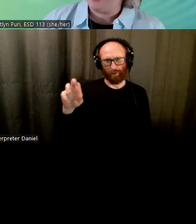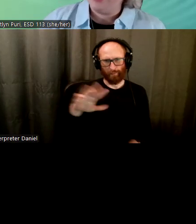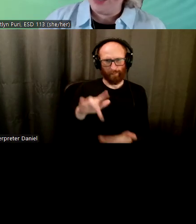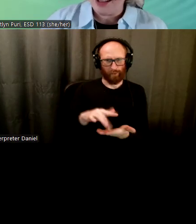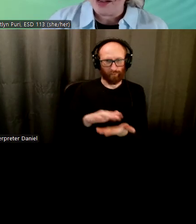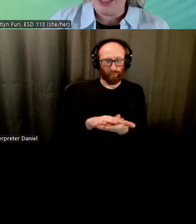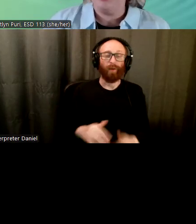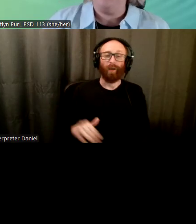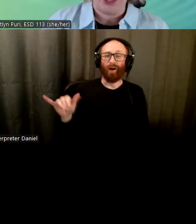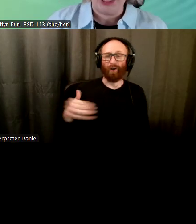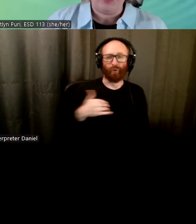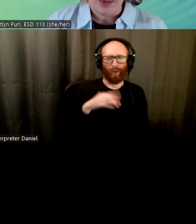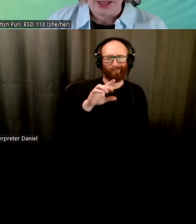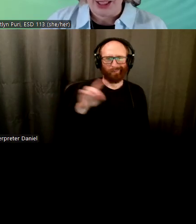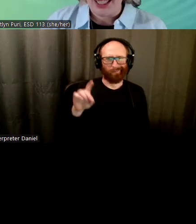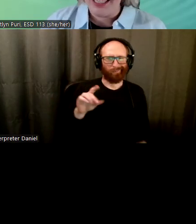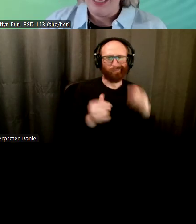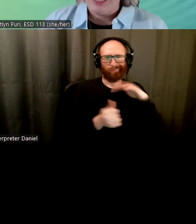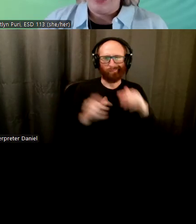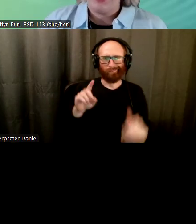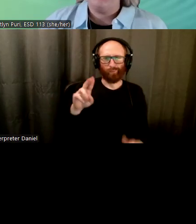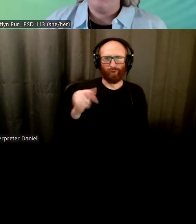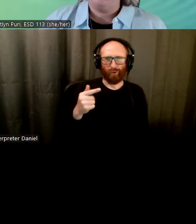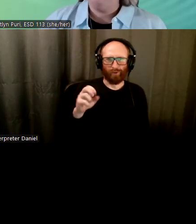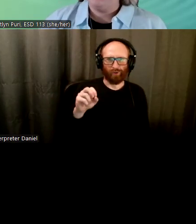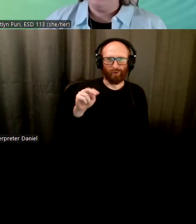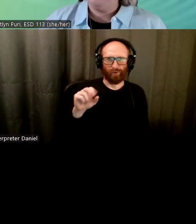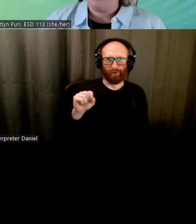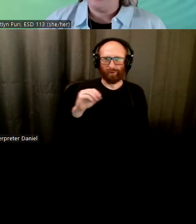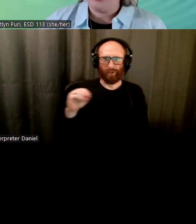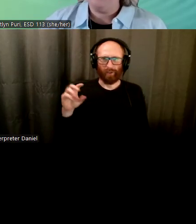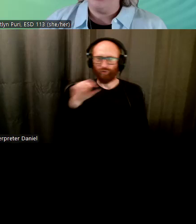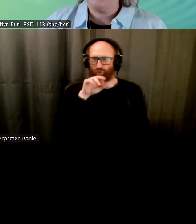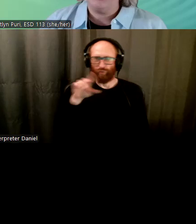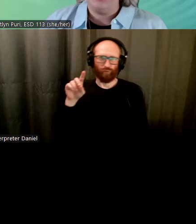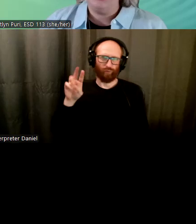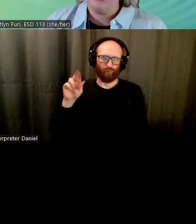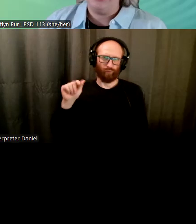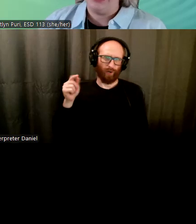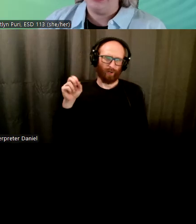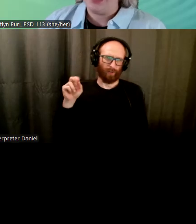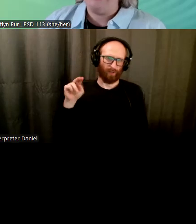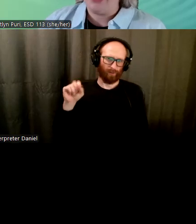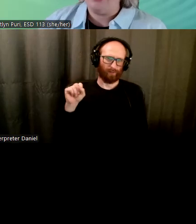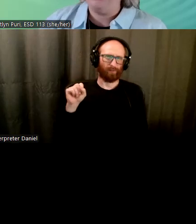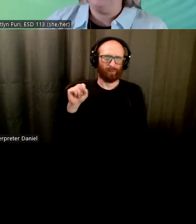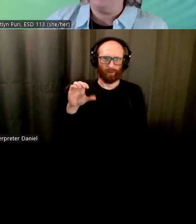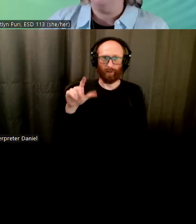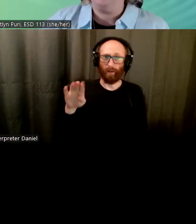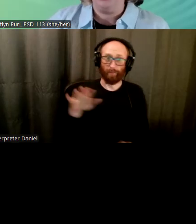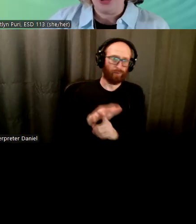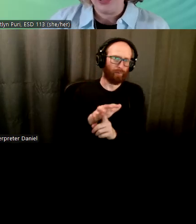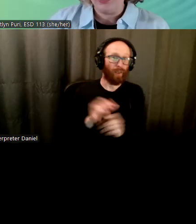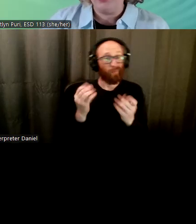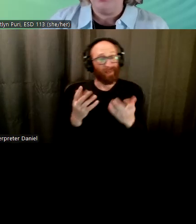and Dragons club that is very popular, and many of our complex needs students have found a lot